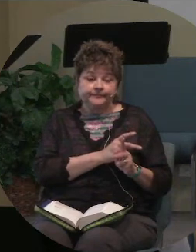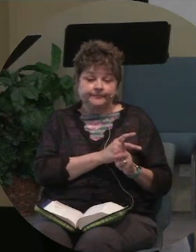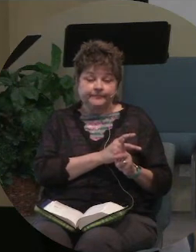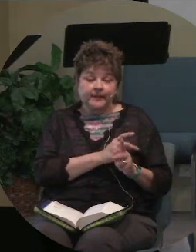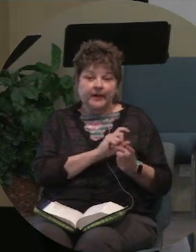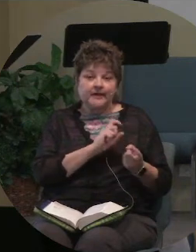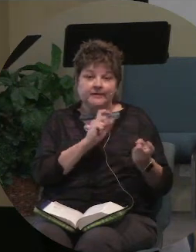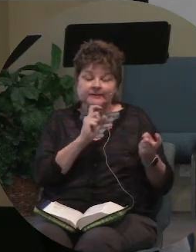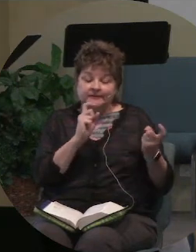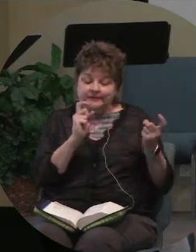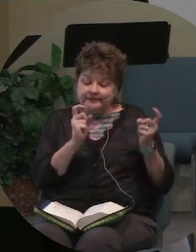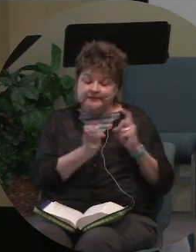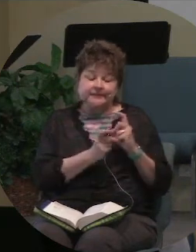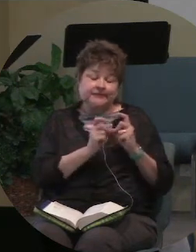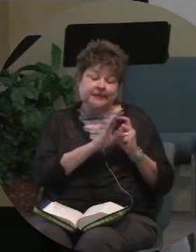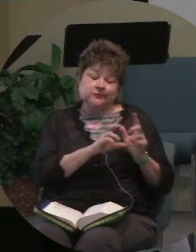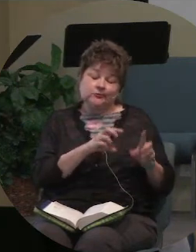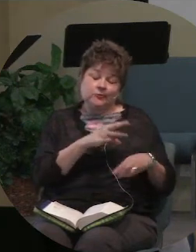changed her world.